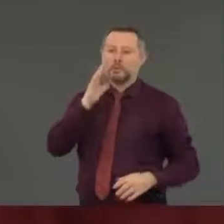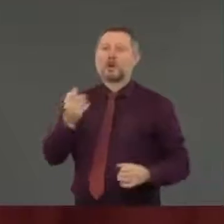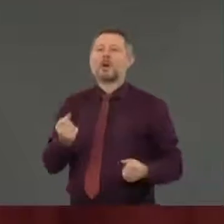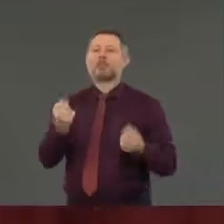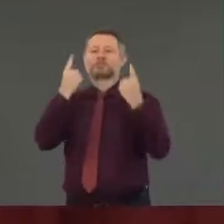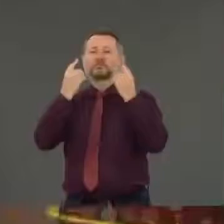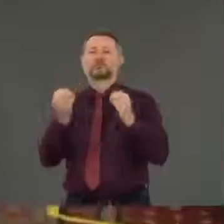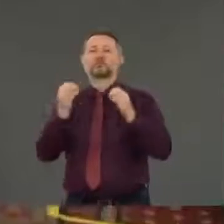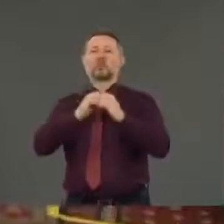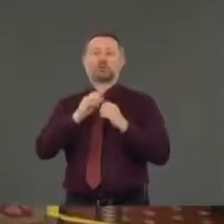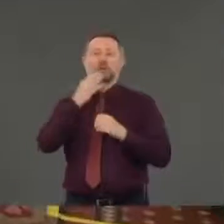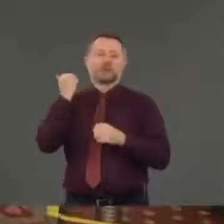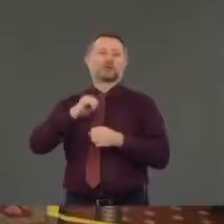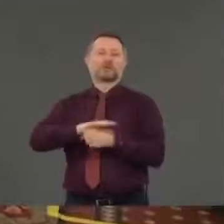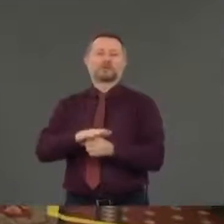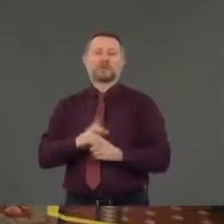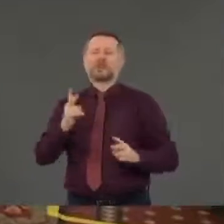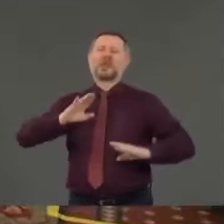coronavirus.